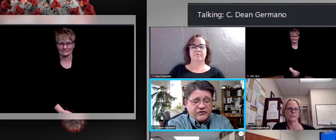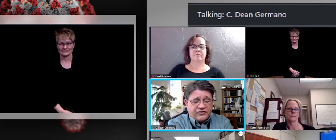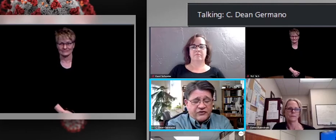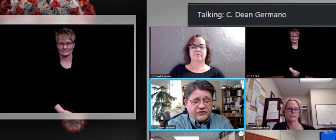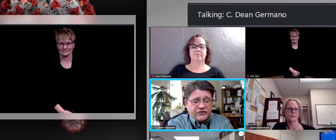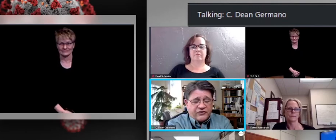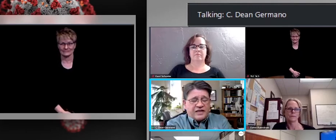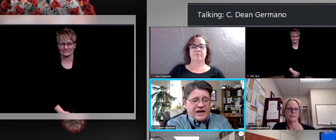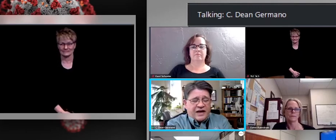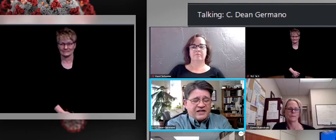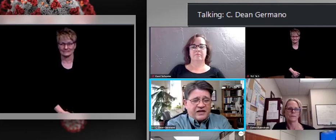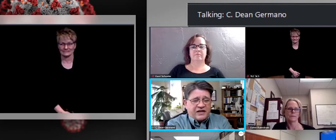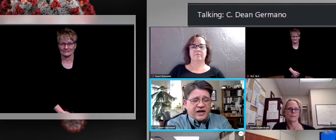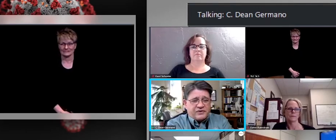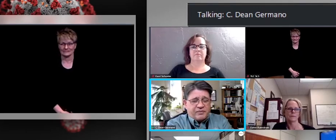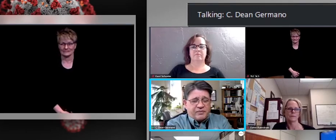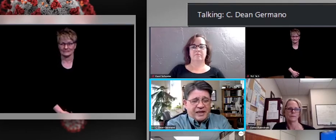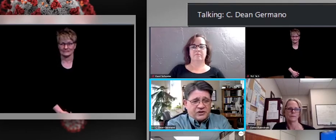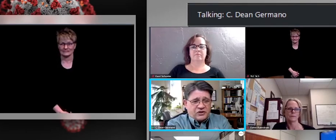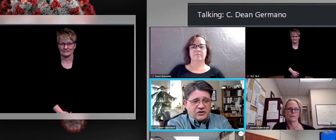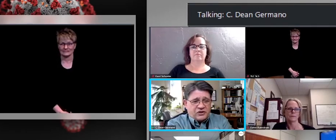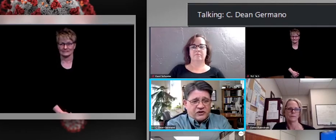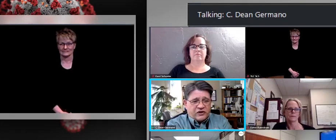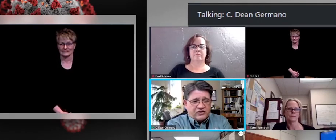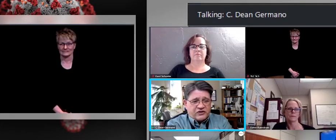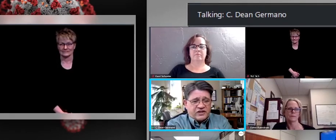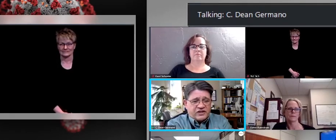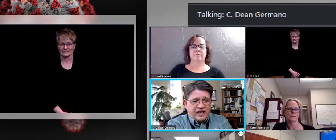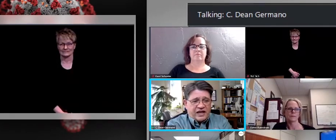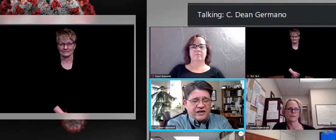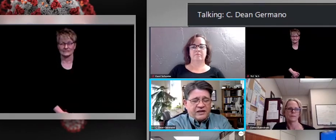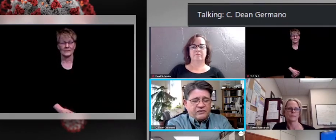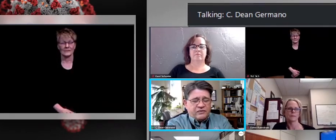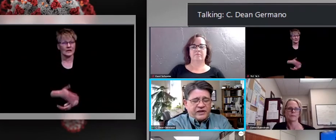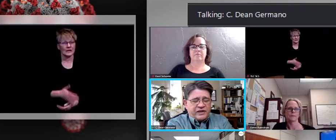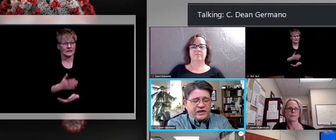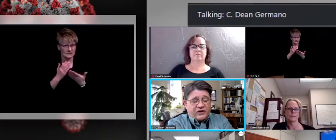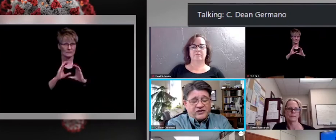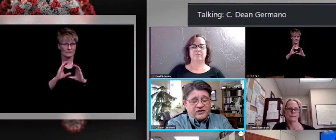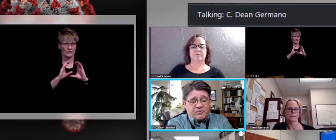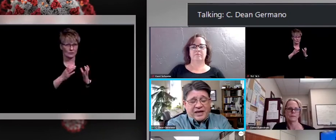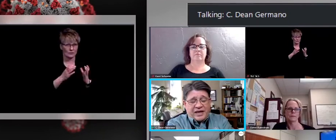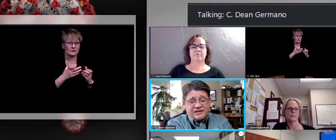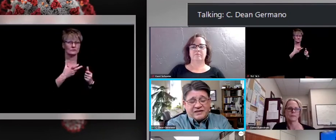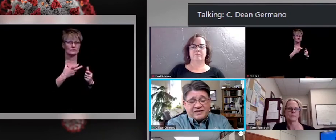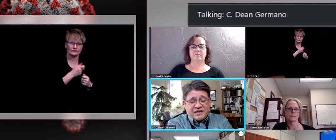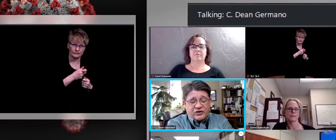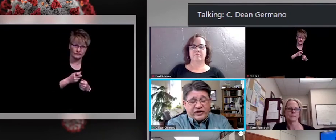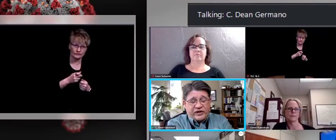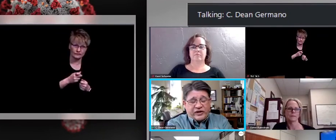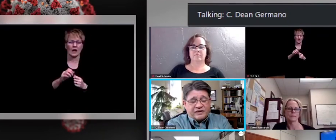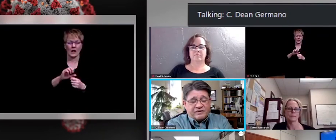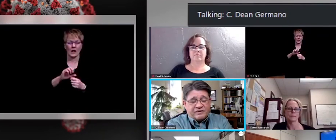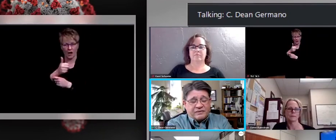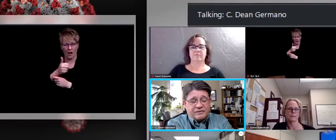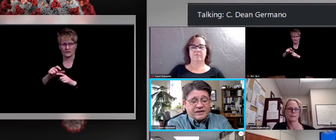health centers are having to gear up to be able to do it on a larger scale. We are also depending to some degree